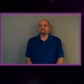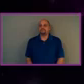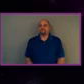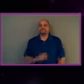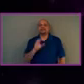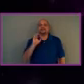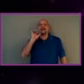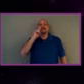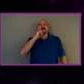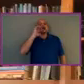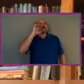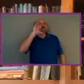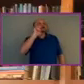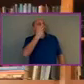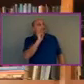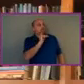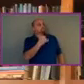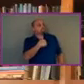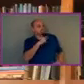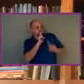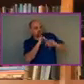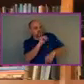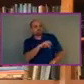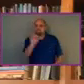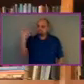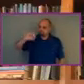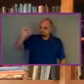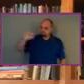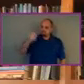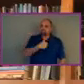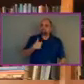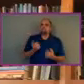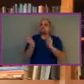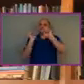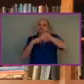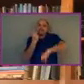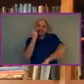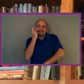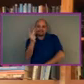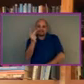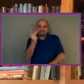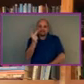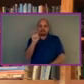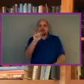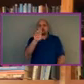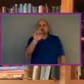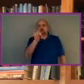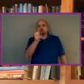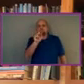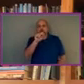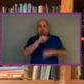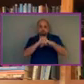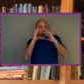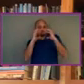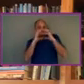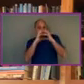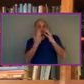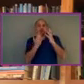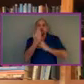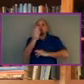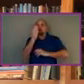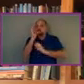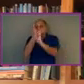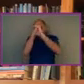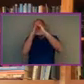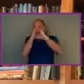Yes, and I'll take that one. We can see the Trojan asteroids with a telescope. And in